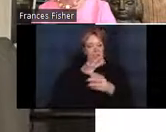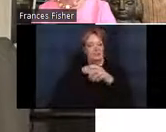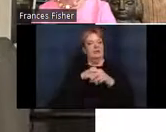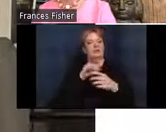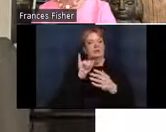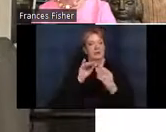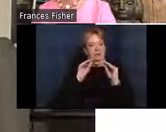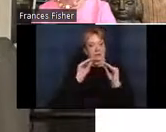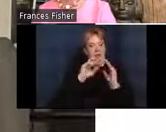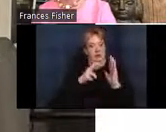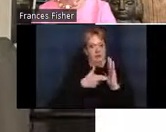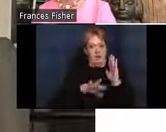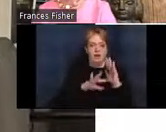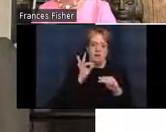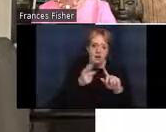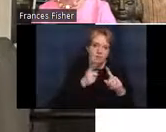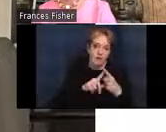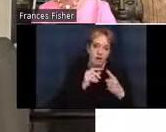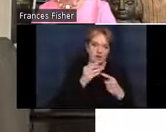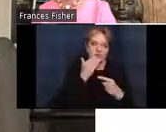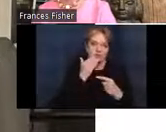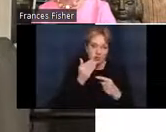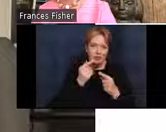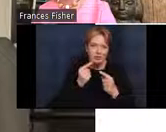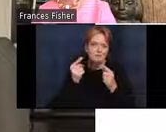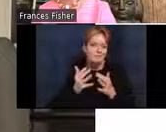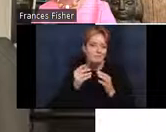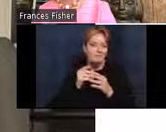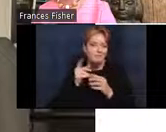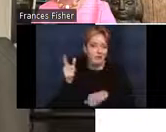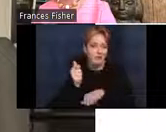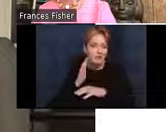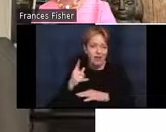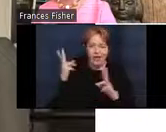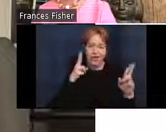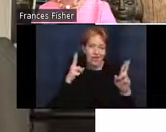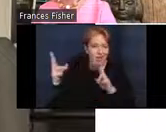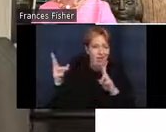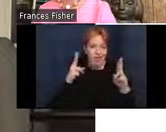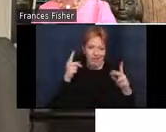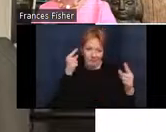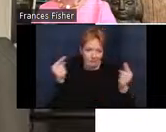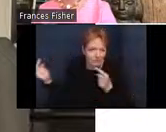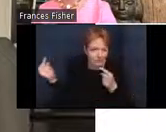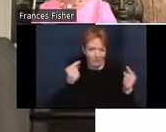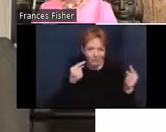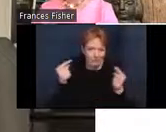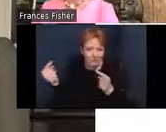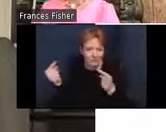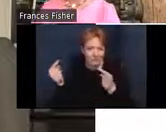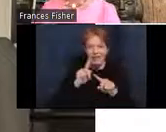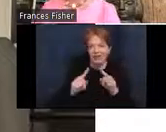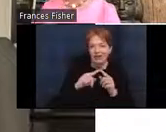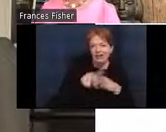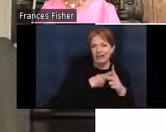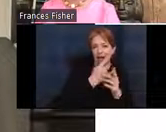worthy adversary and founder of the gallery, trading barbs and personal opinions on artist and worthiness of a particular piece or technique.